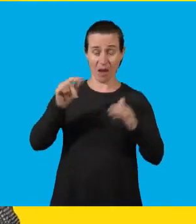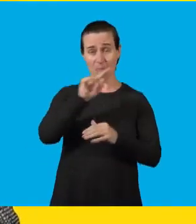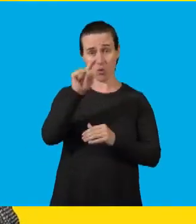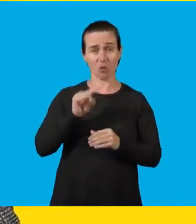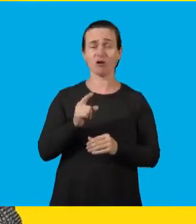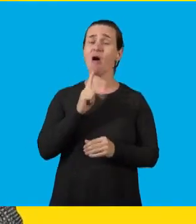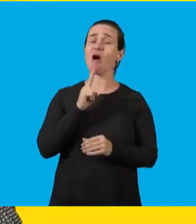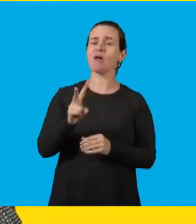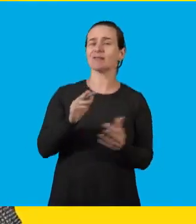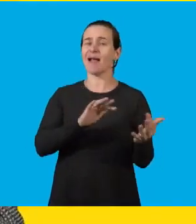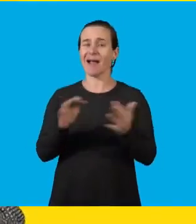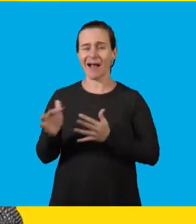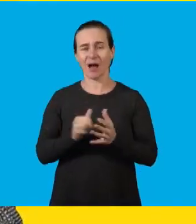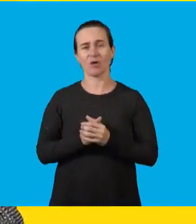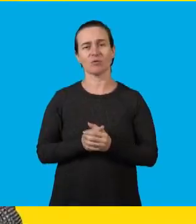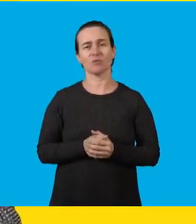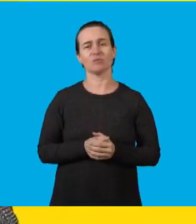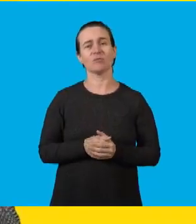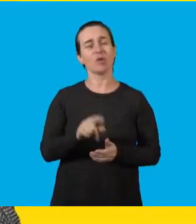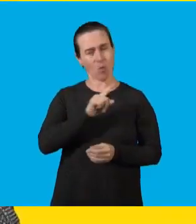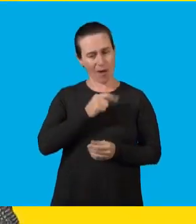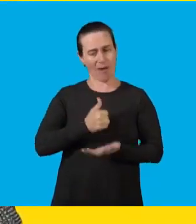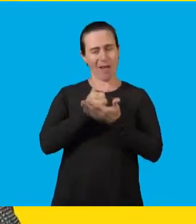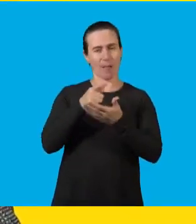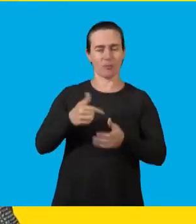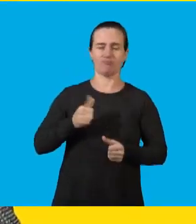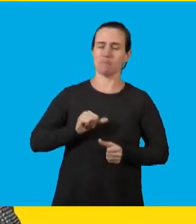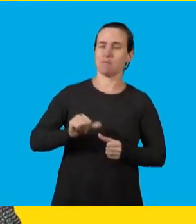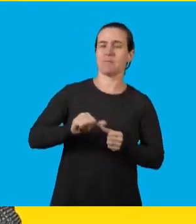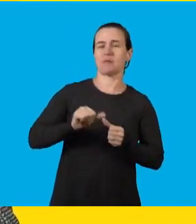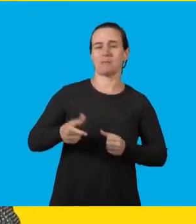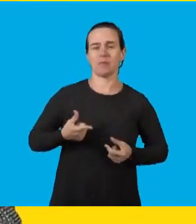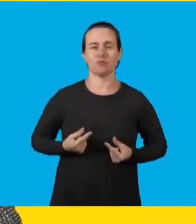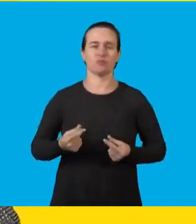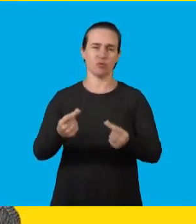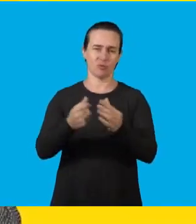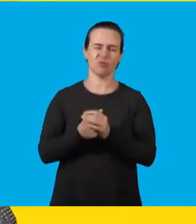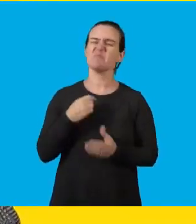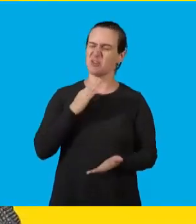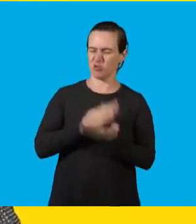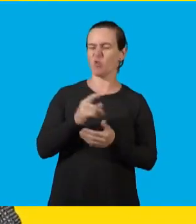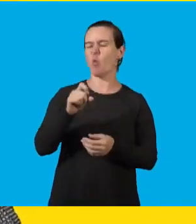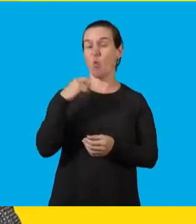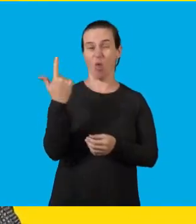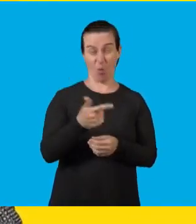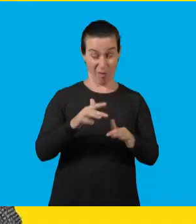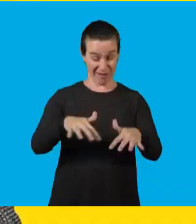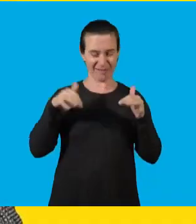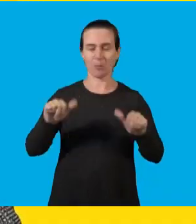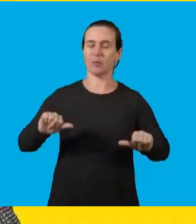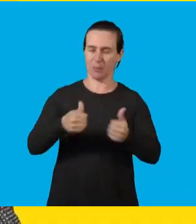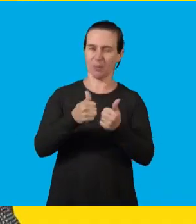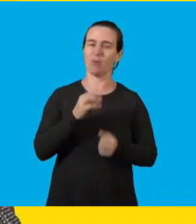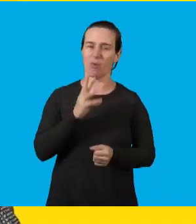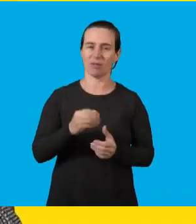answer exam questions so that you can do very, very well. And I'm sure you will all do well in